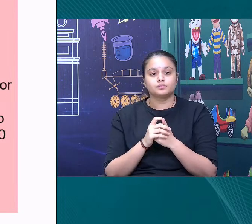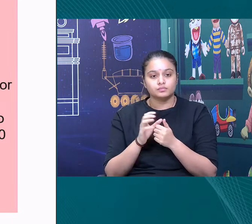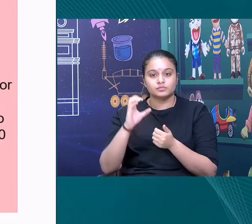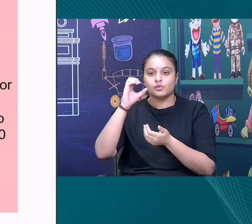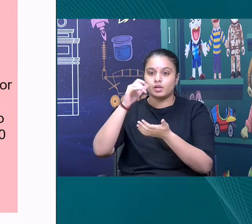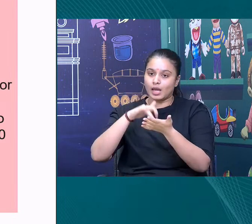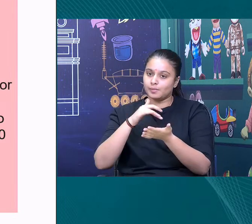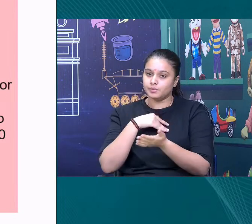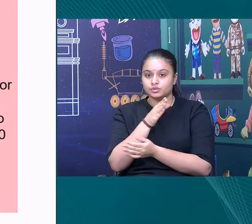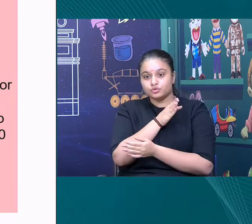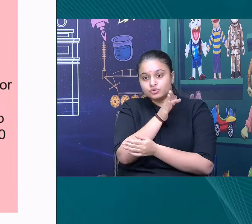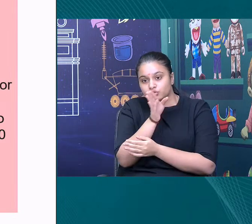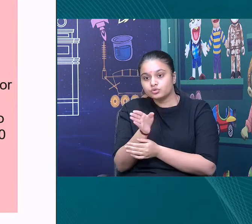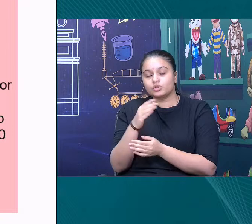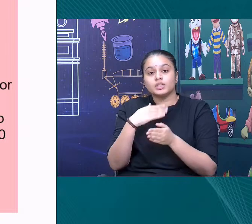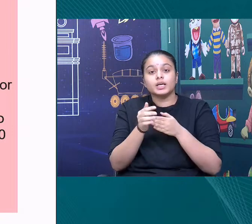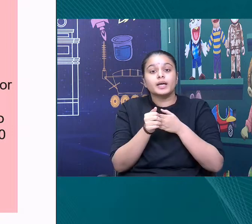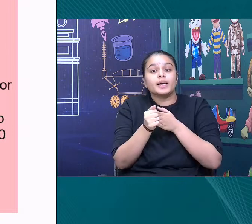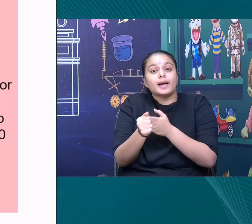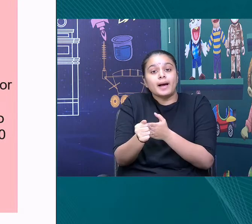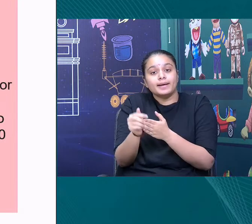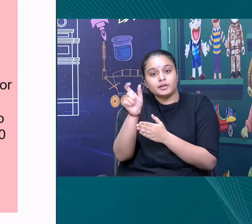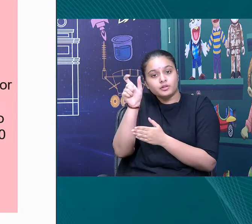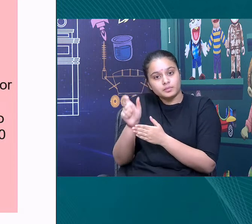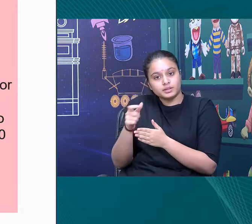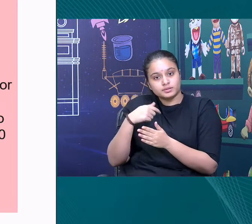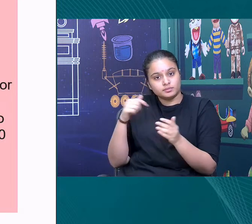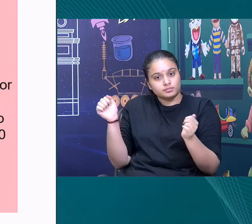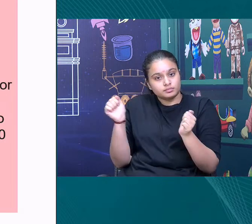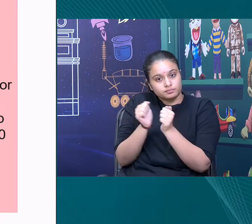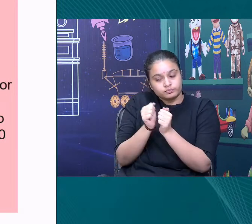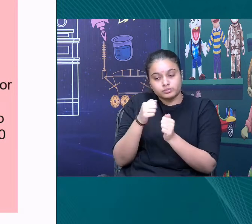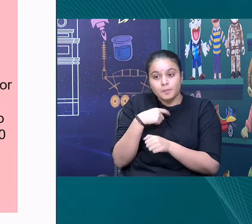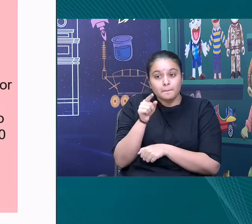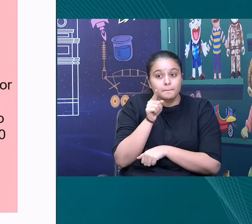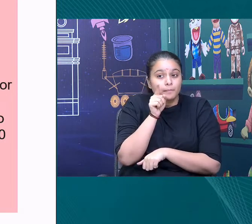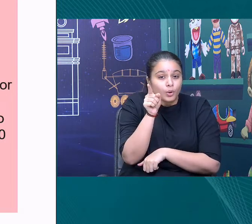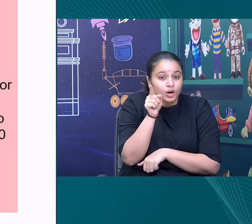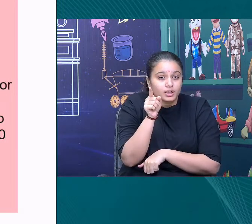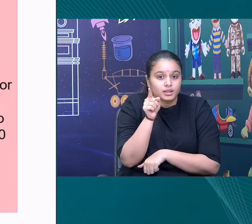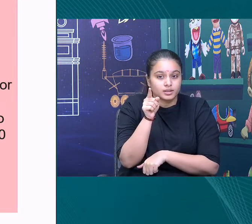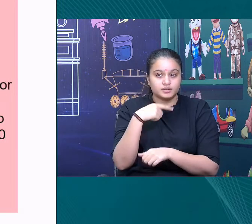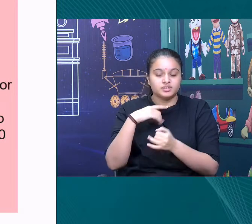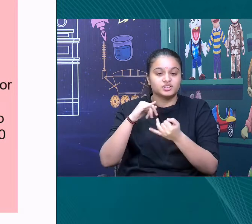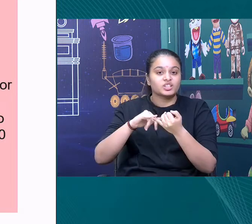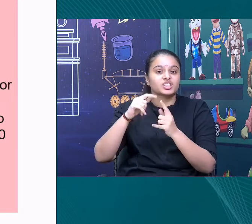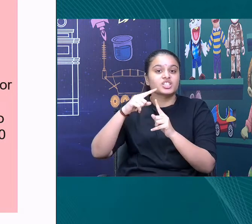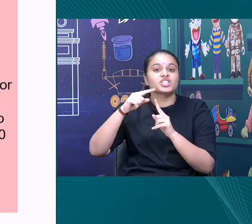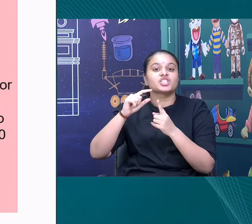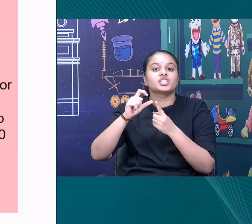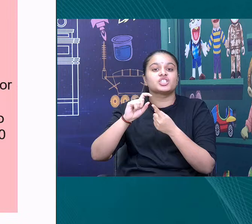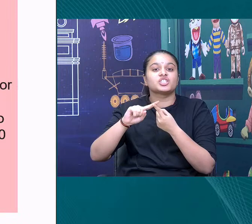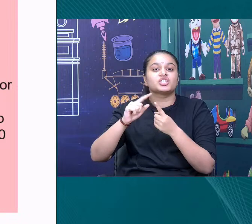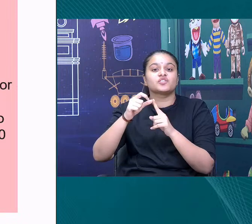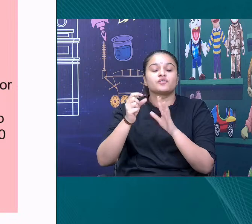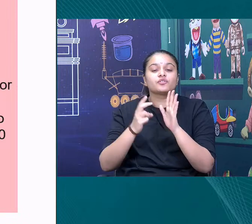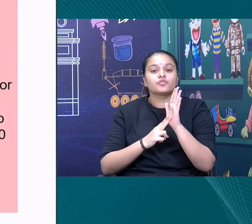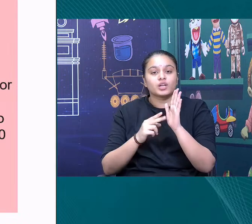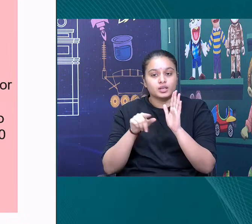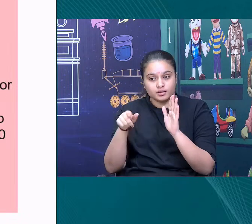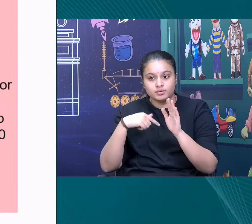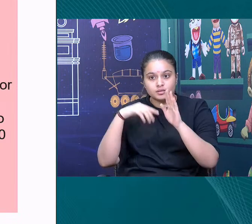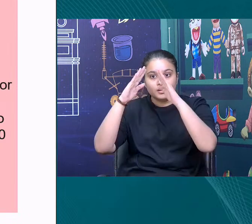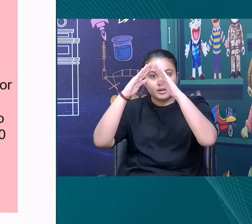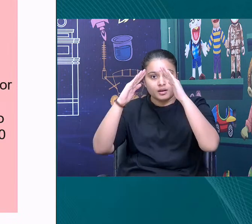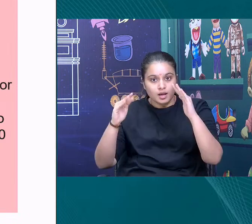visiting Cambridge, there was a guide with him. The guide pointed out that that's Stephen Hawking's house. Now, Stephen Hawking is